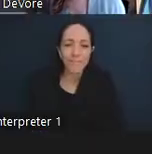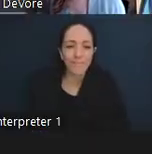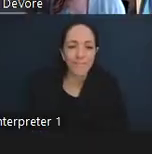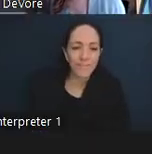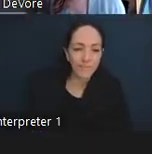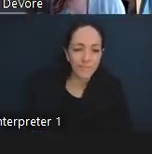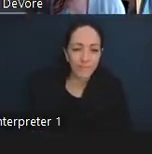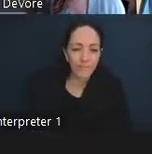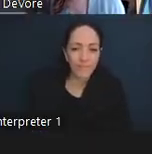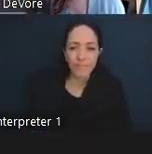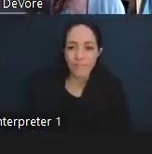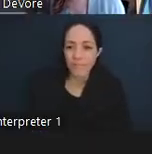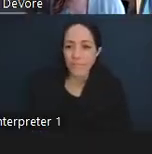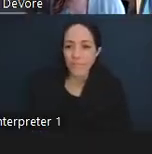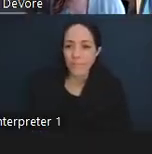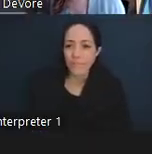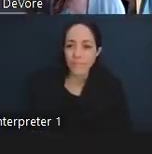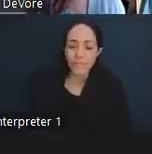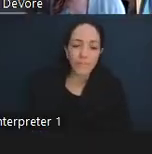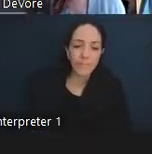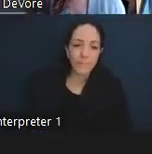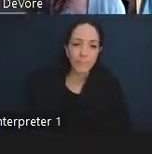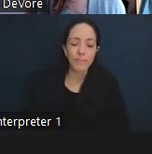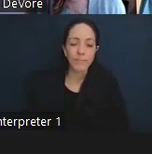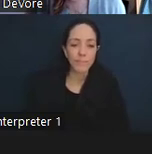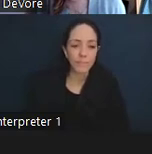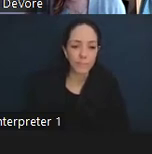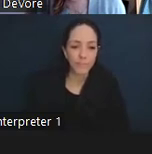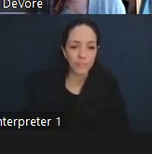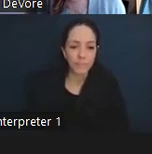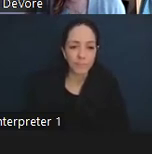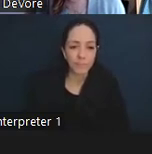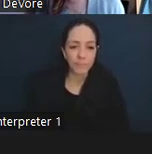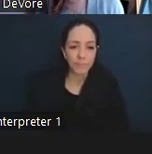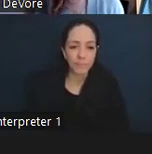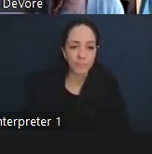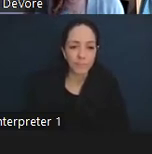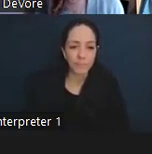morning. It's not my usual. So thank you for bearing with me and see you all in 10 minutes.